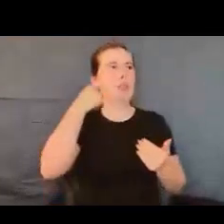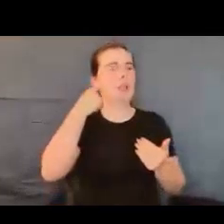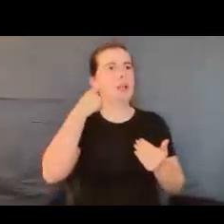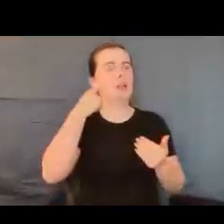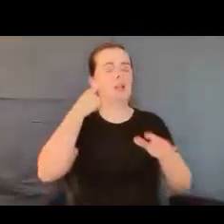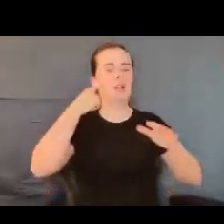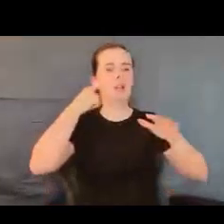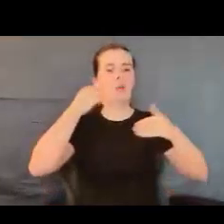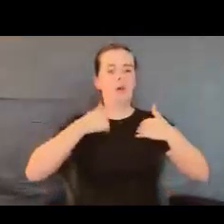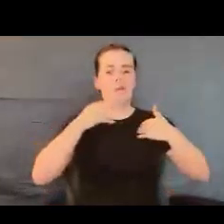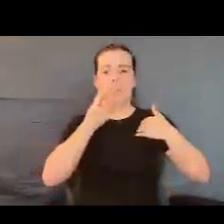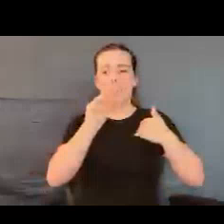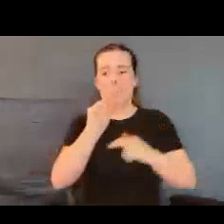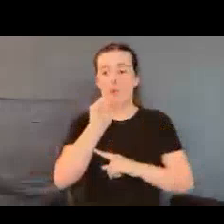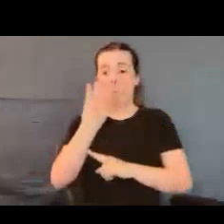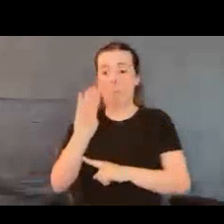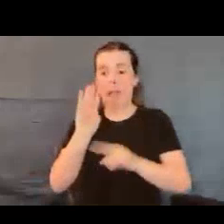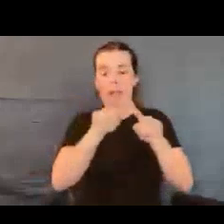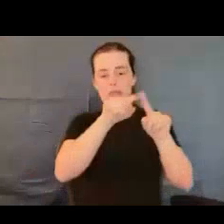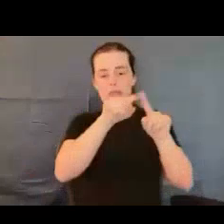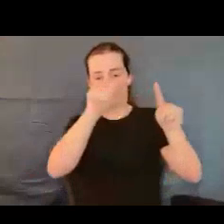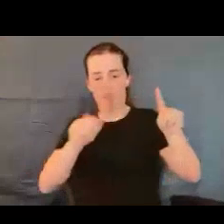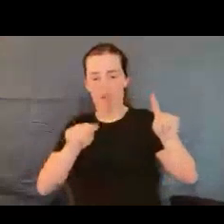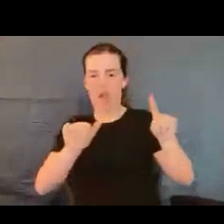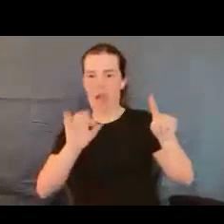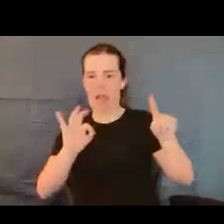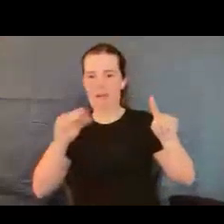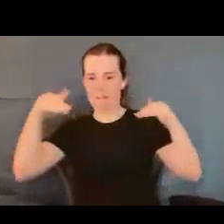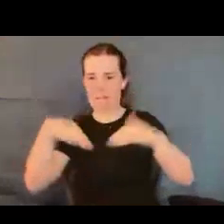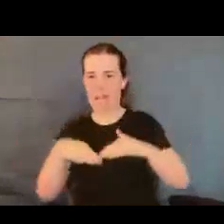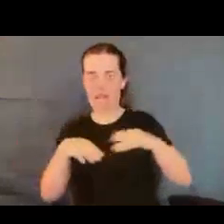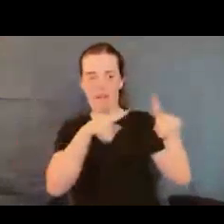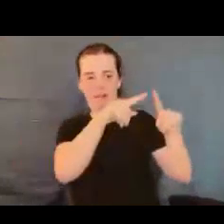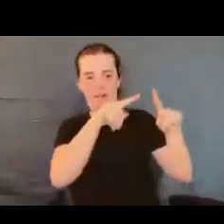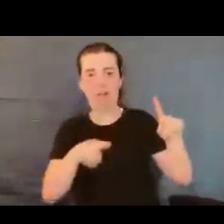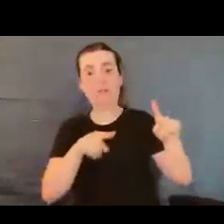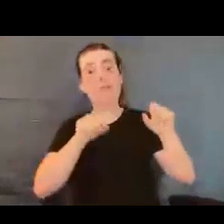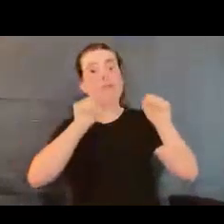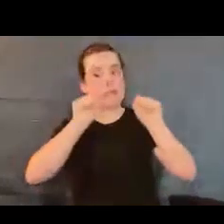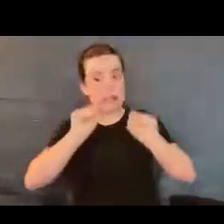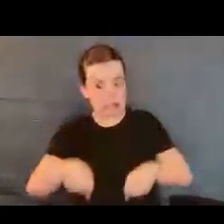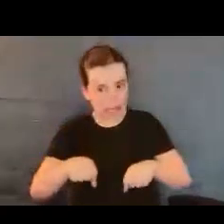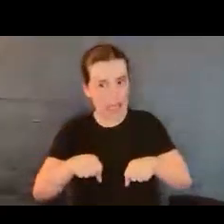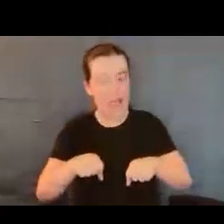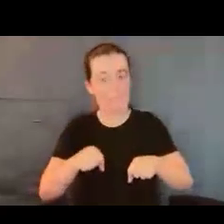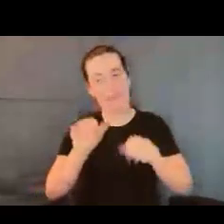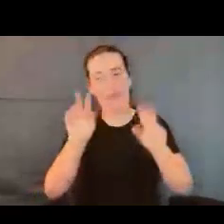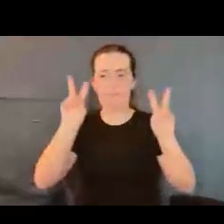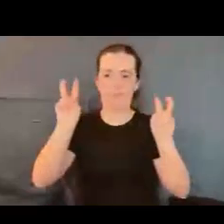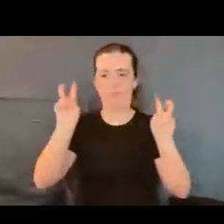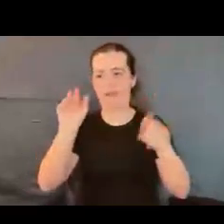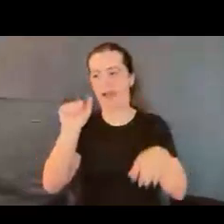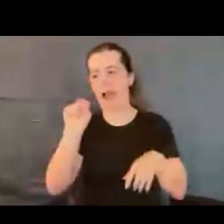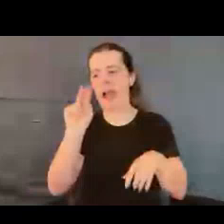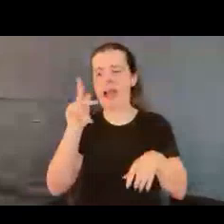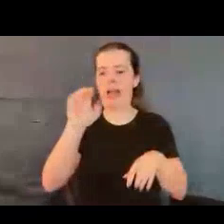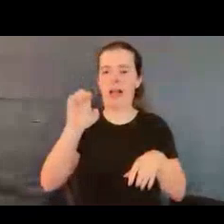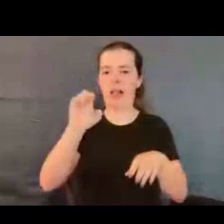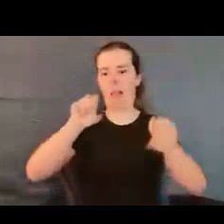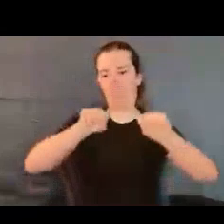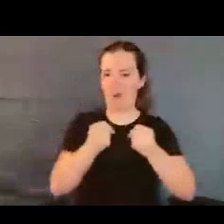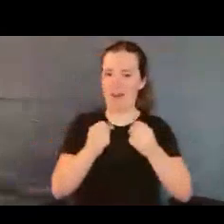coming down Mineral Basin basically into American Fork Canyon is can be an ankle breaker kind of spot. Maybe I'm exaggerating